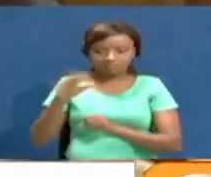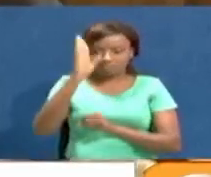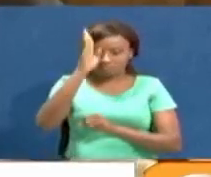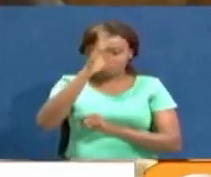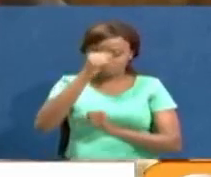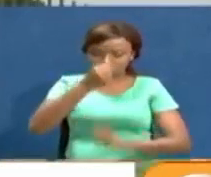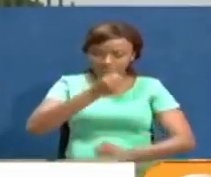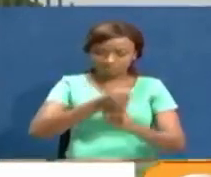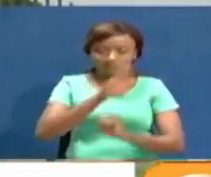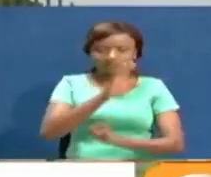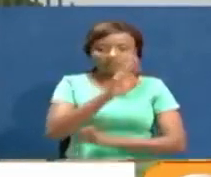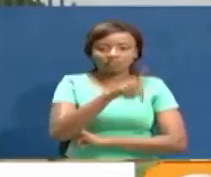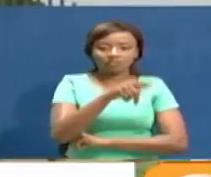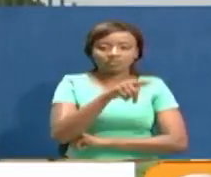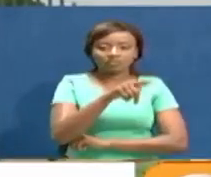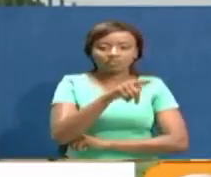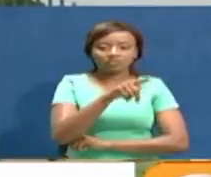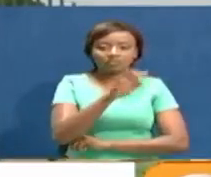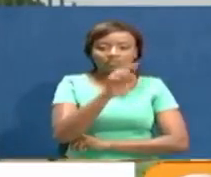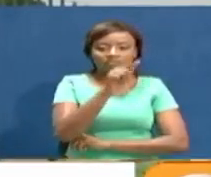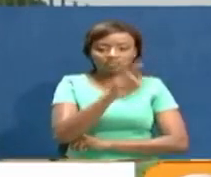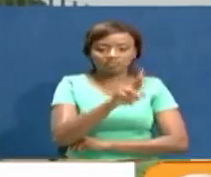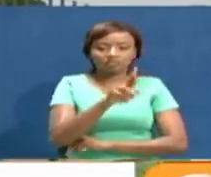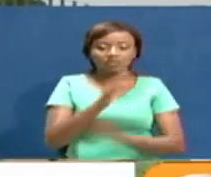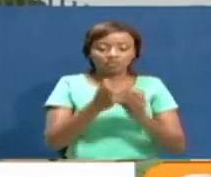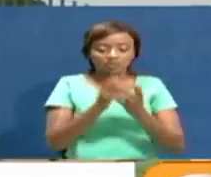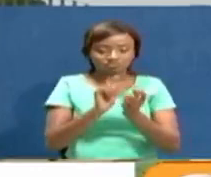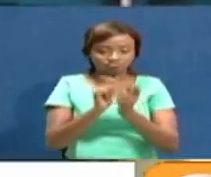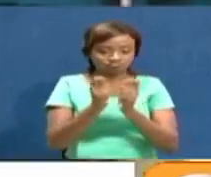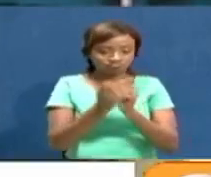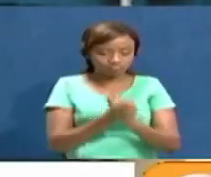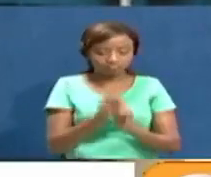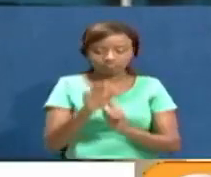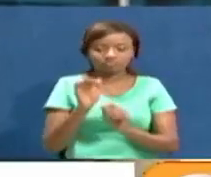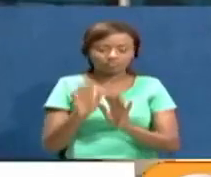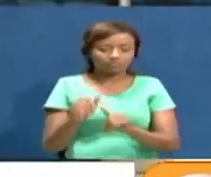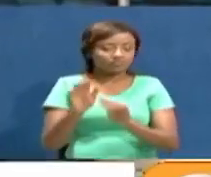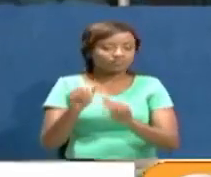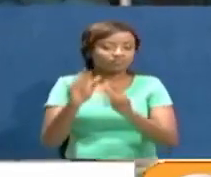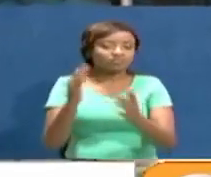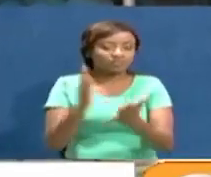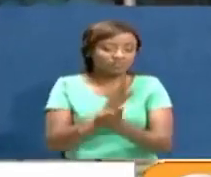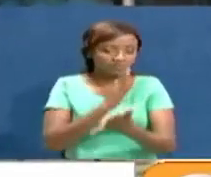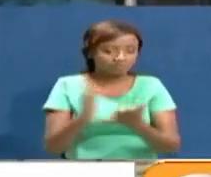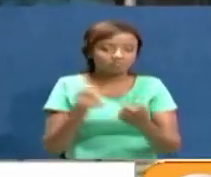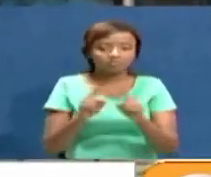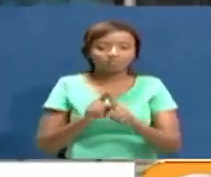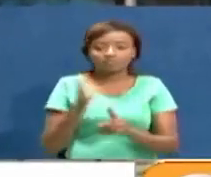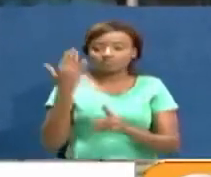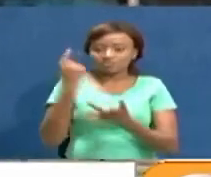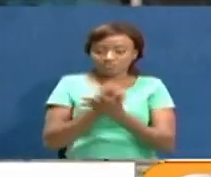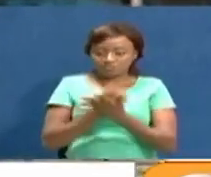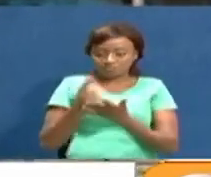behind CS Peter Munya's plans to reform the sector. Last week, the Council of Governors Committee on Agriculture and the Senate Committee